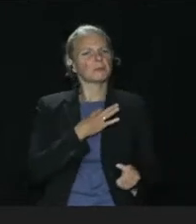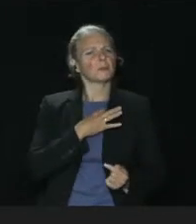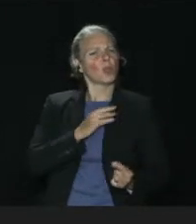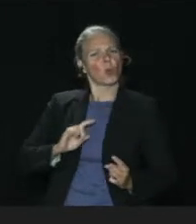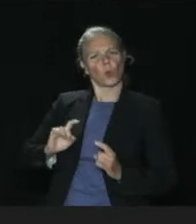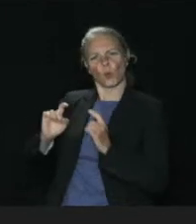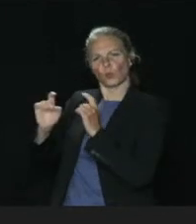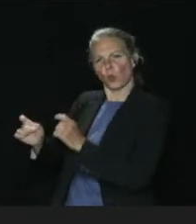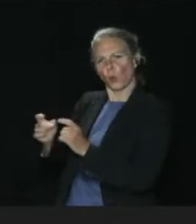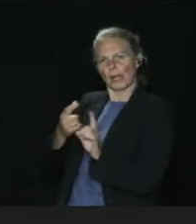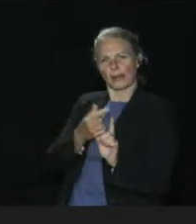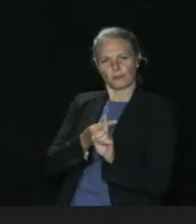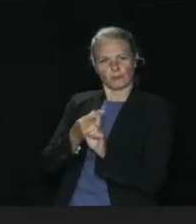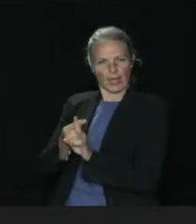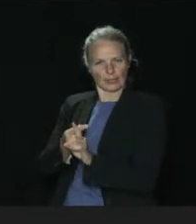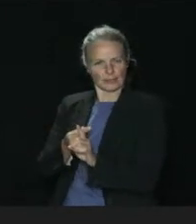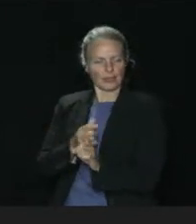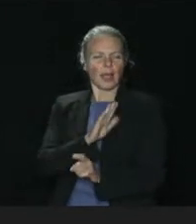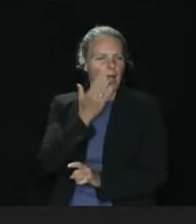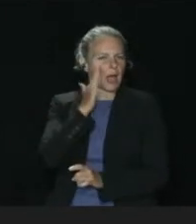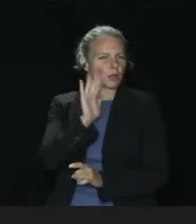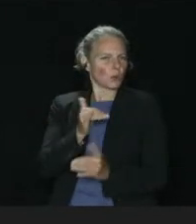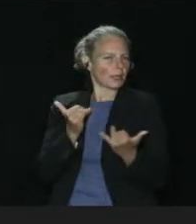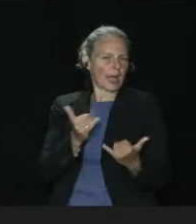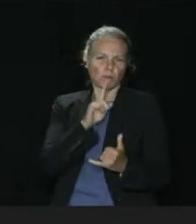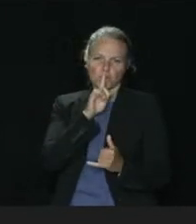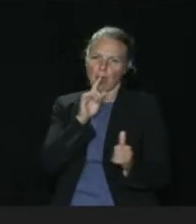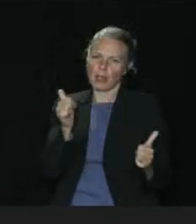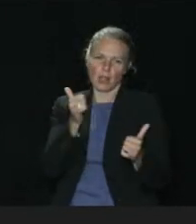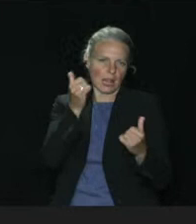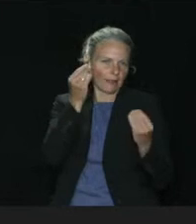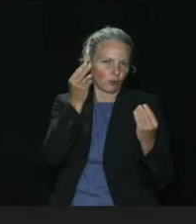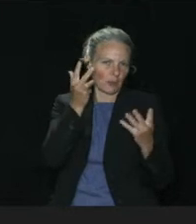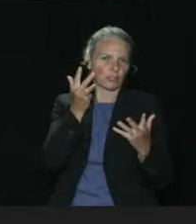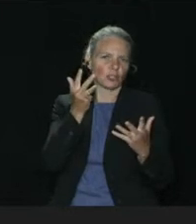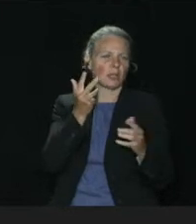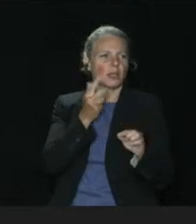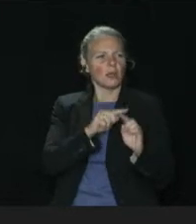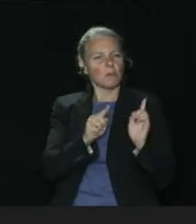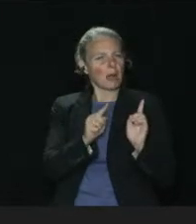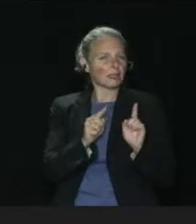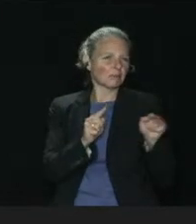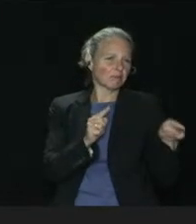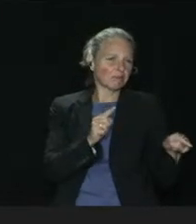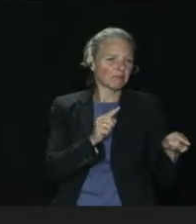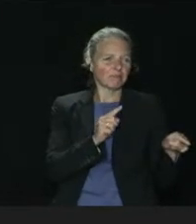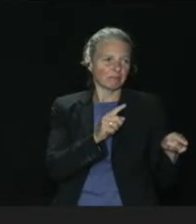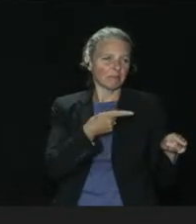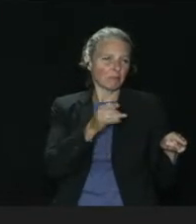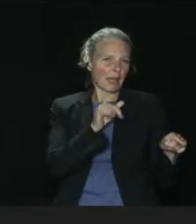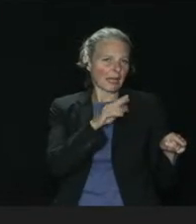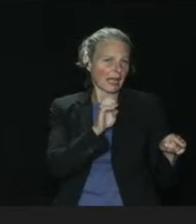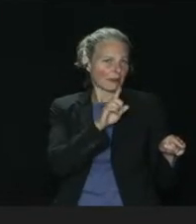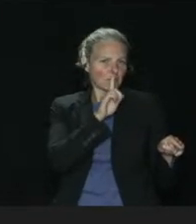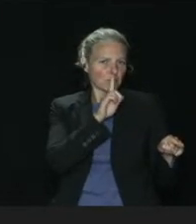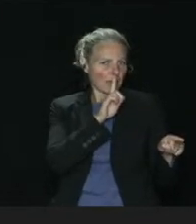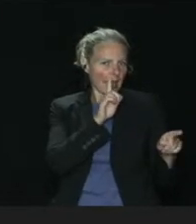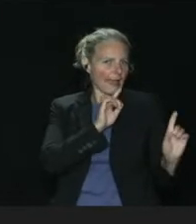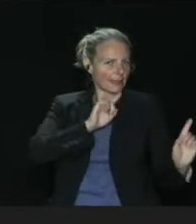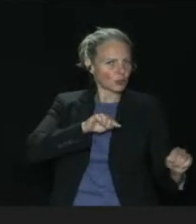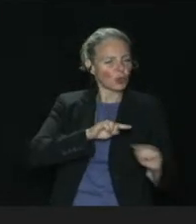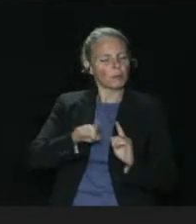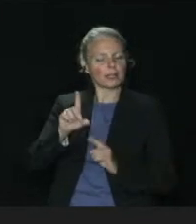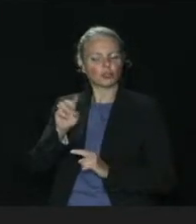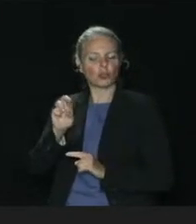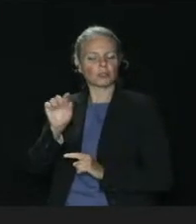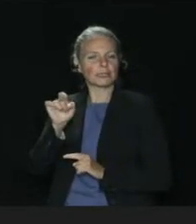know that you don't have a lot of information, Madame Paquette, but for you, possibly Dr. Tam and Dr. Njoo in this question, how